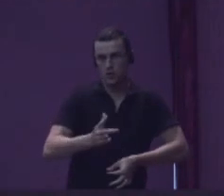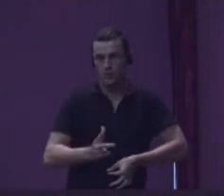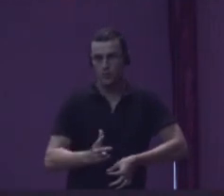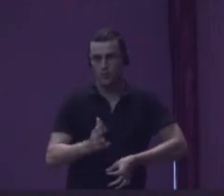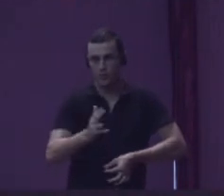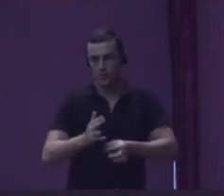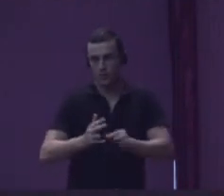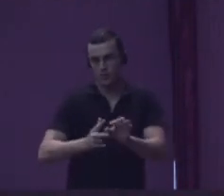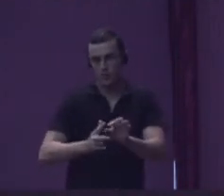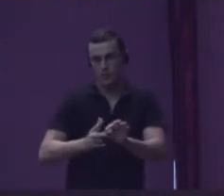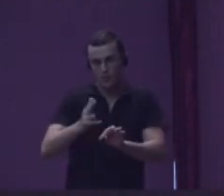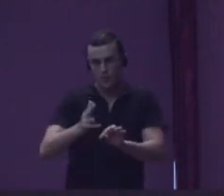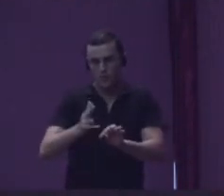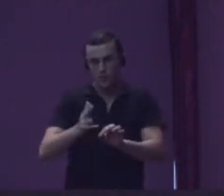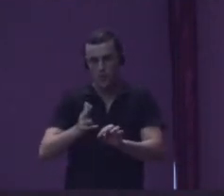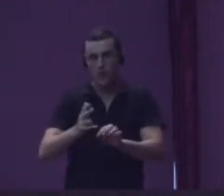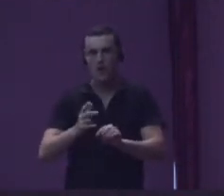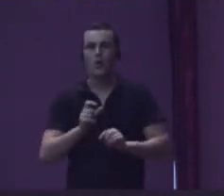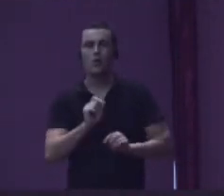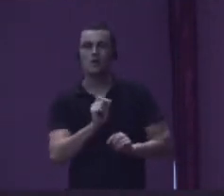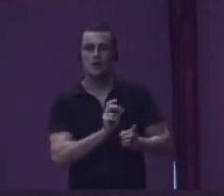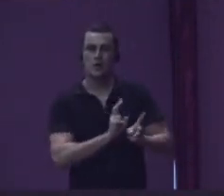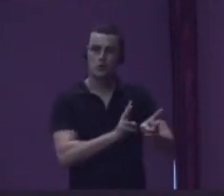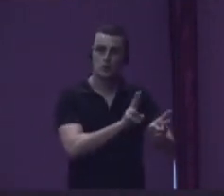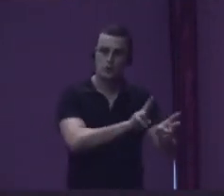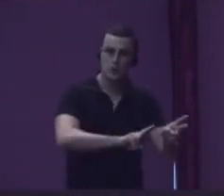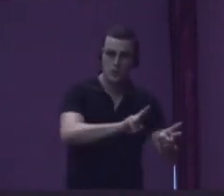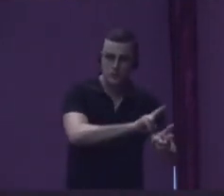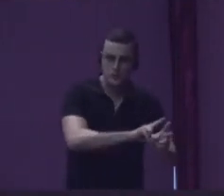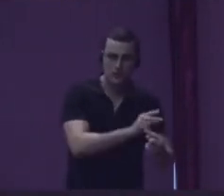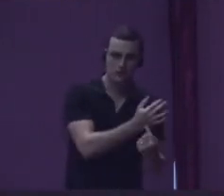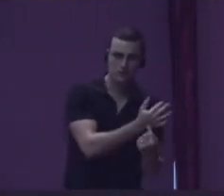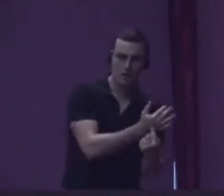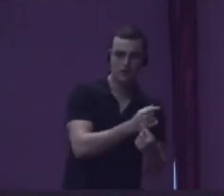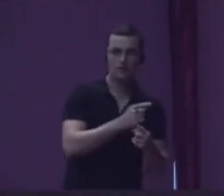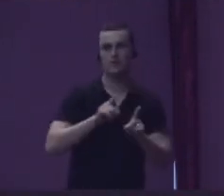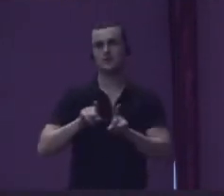but also using either the scissors or razor,